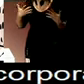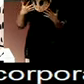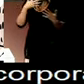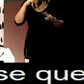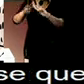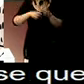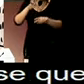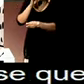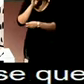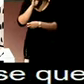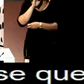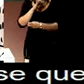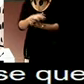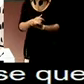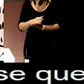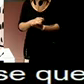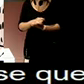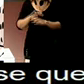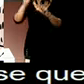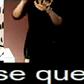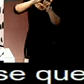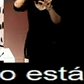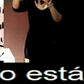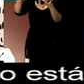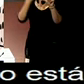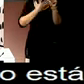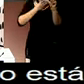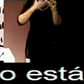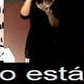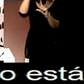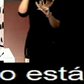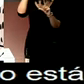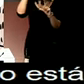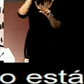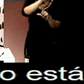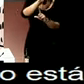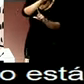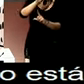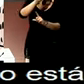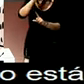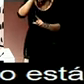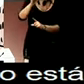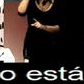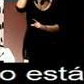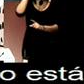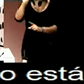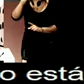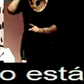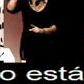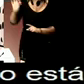So if the information is updated on the website of the City Councils,